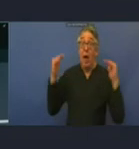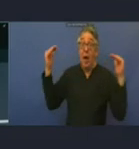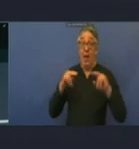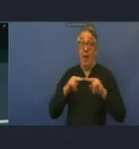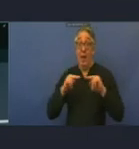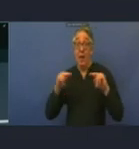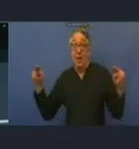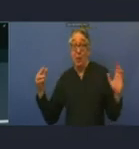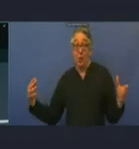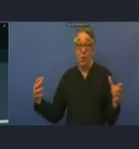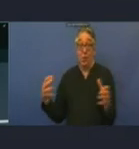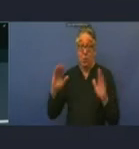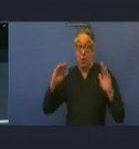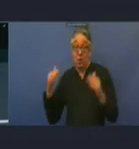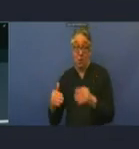produced, or